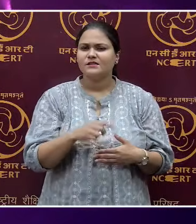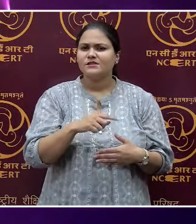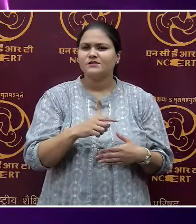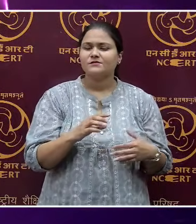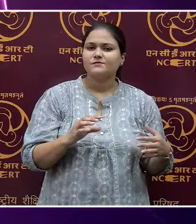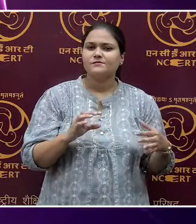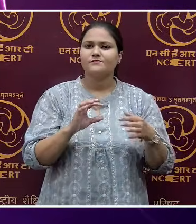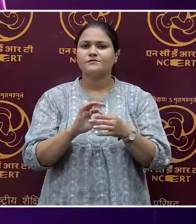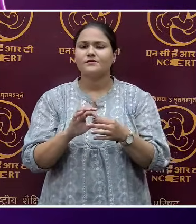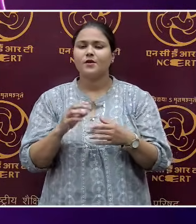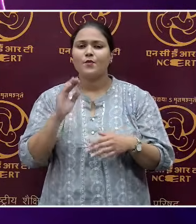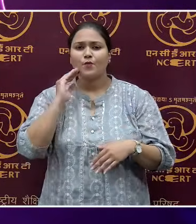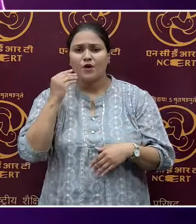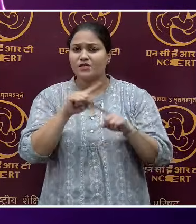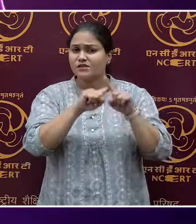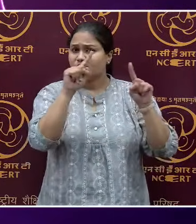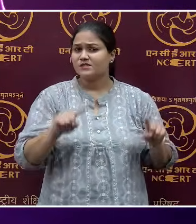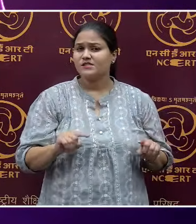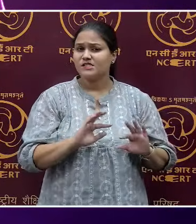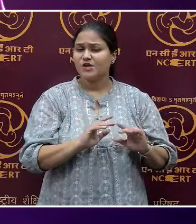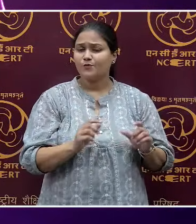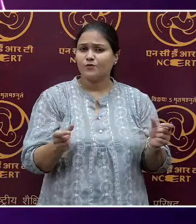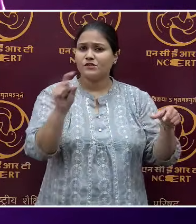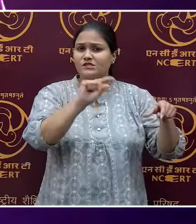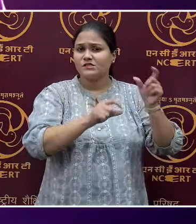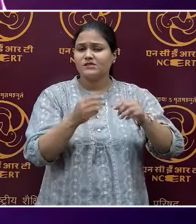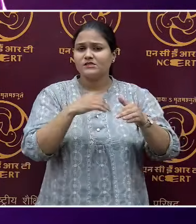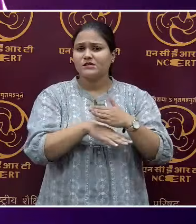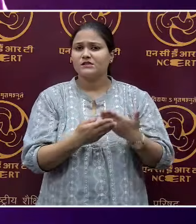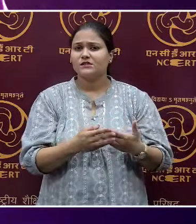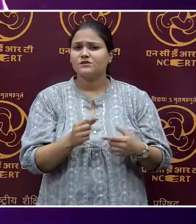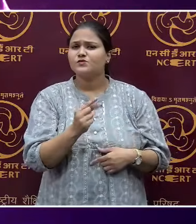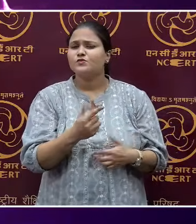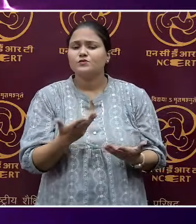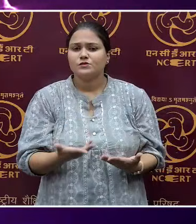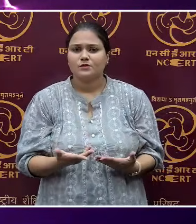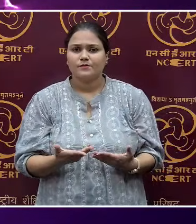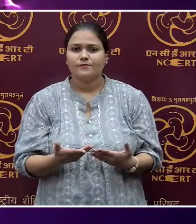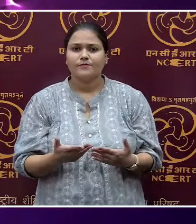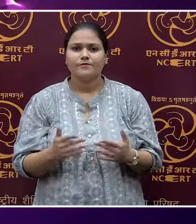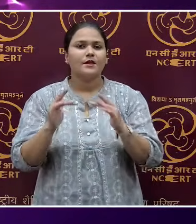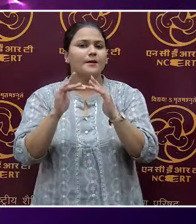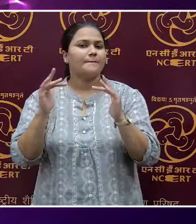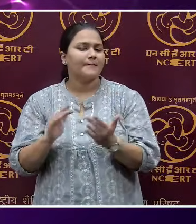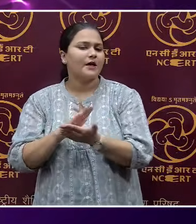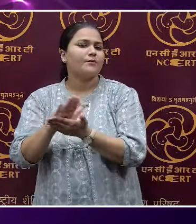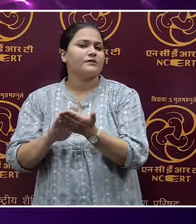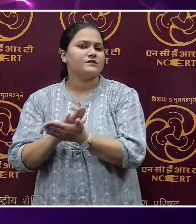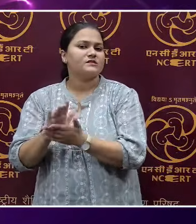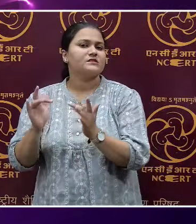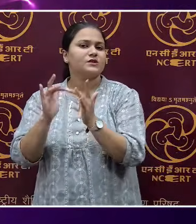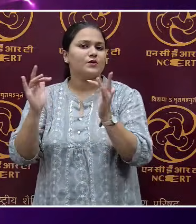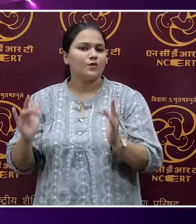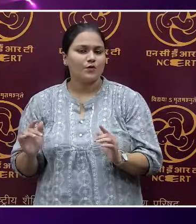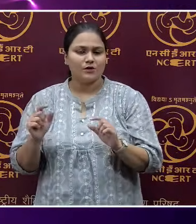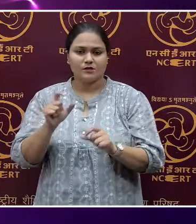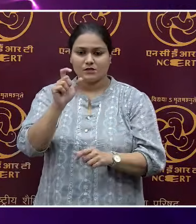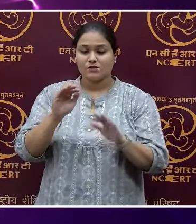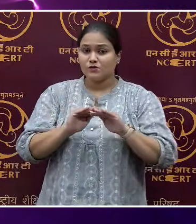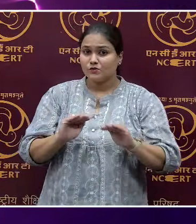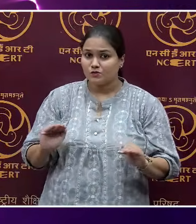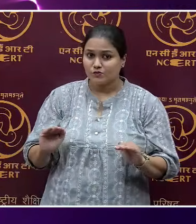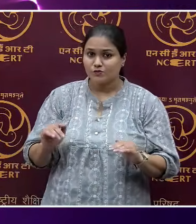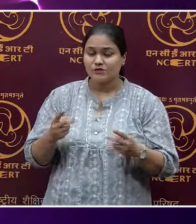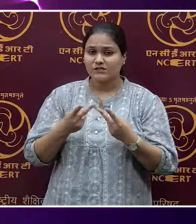when it comes to computer sciences? So virtual labs in computer science basically are online platform where the student can perform